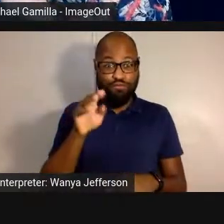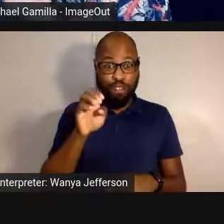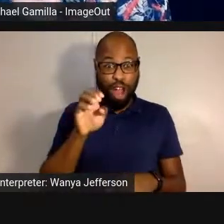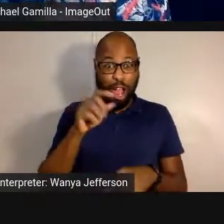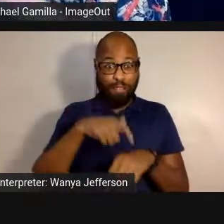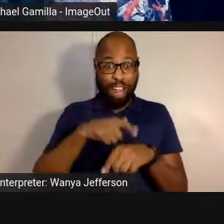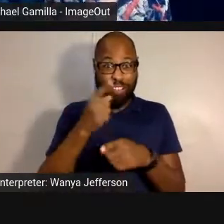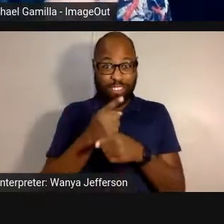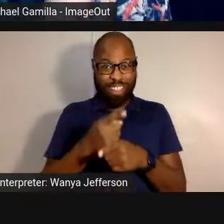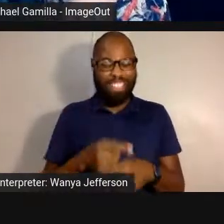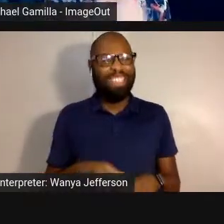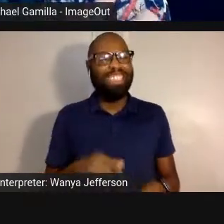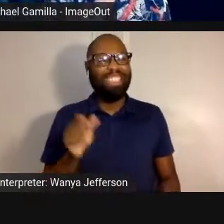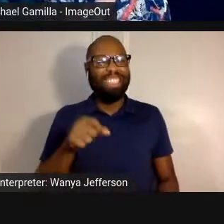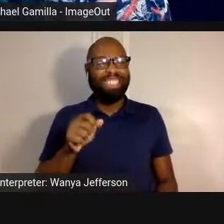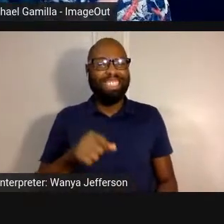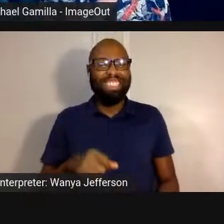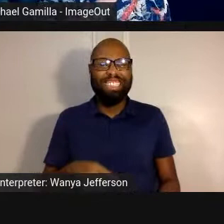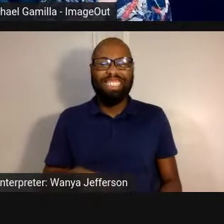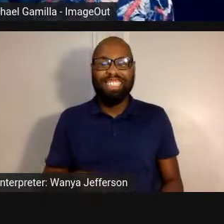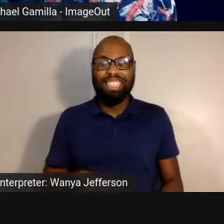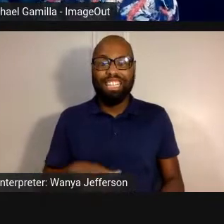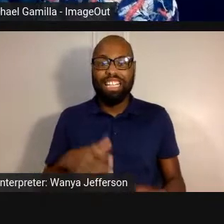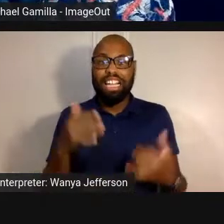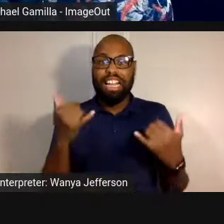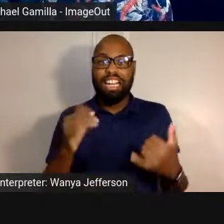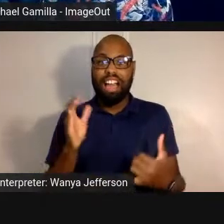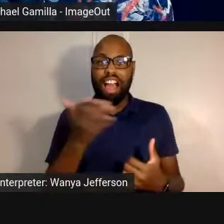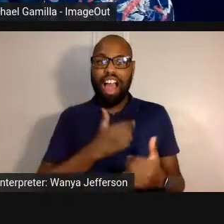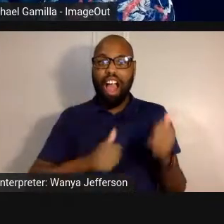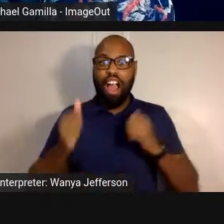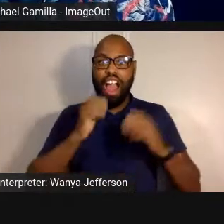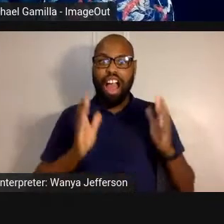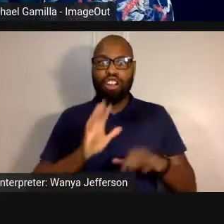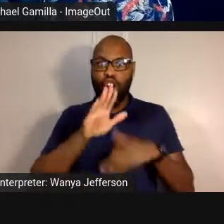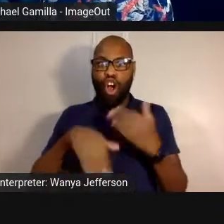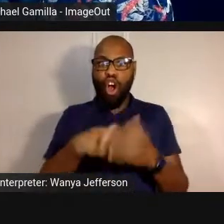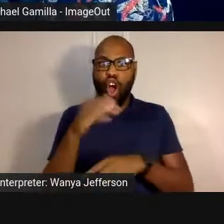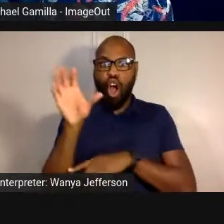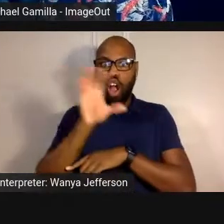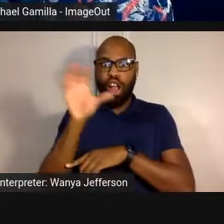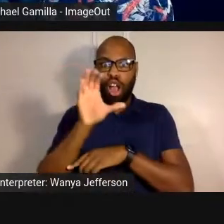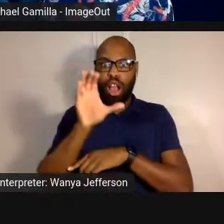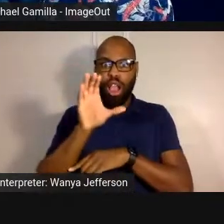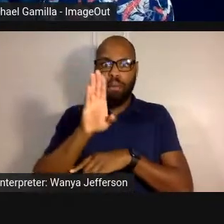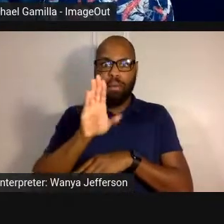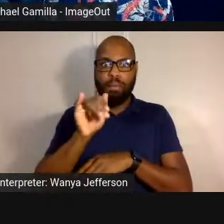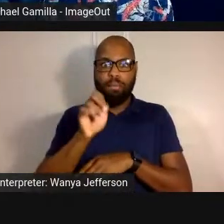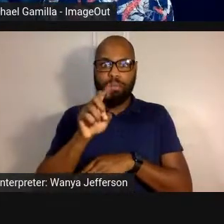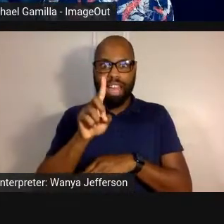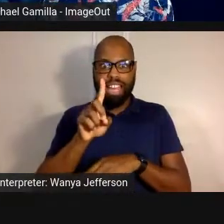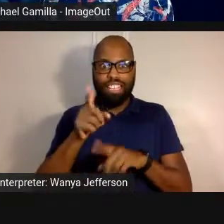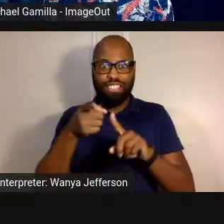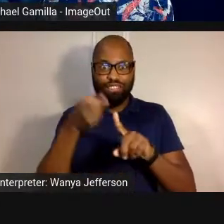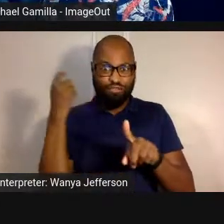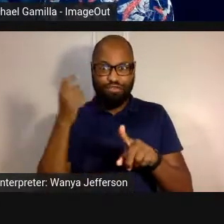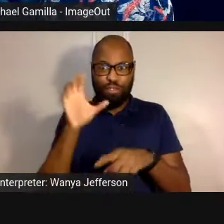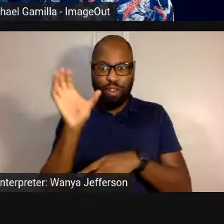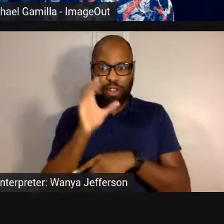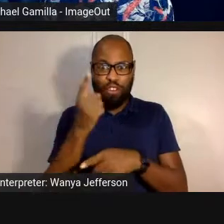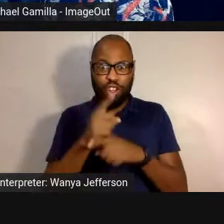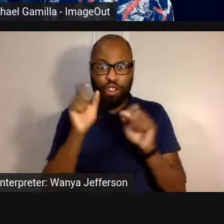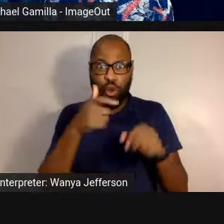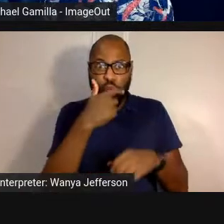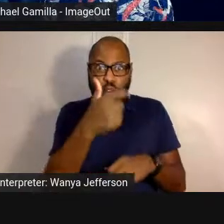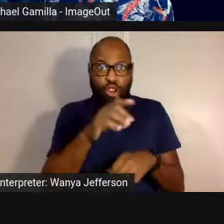So now the our actors, you're all Colombian based. So were you able to watch it on TV and watch it